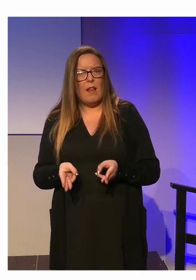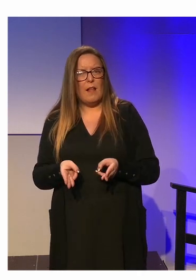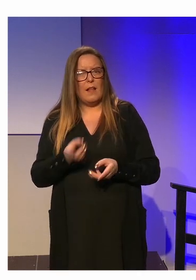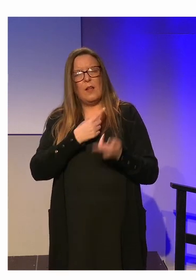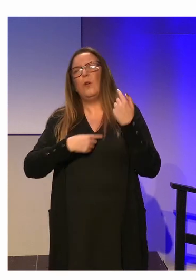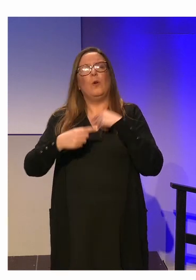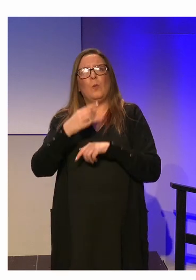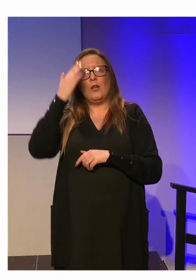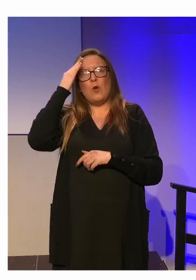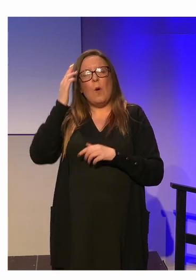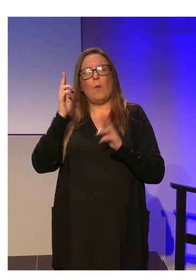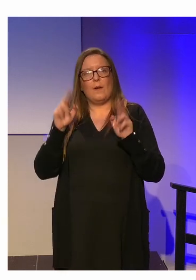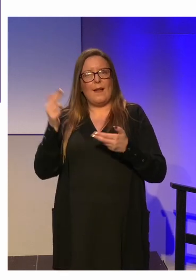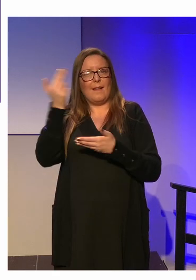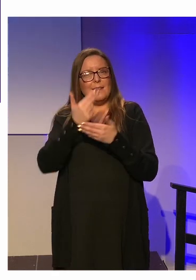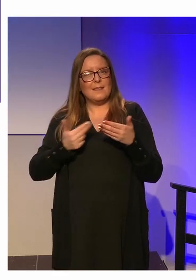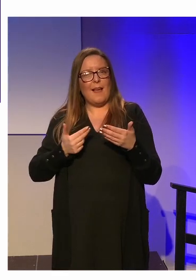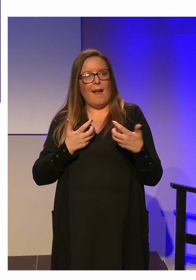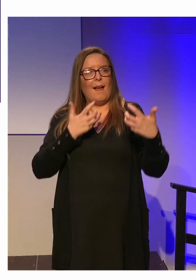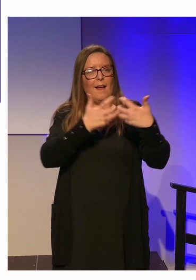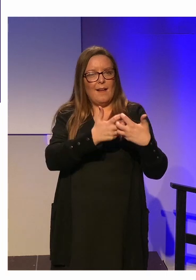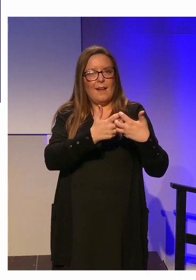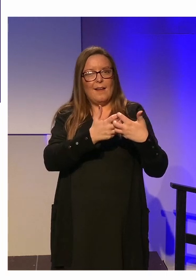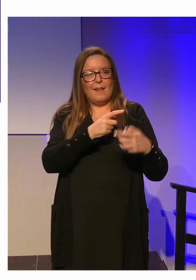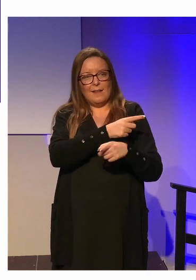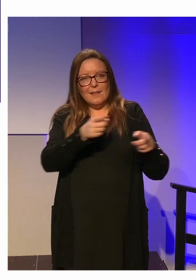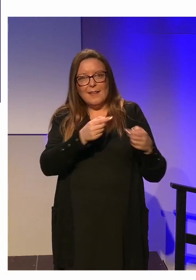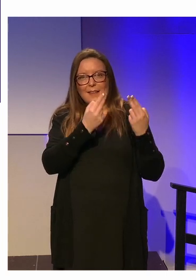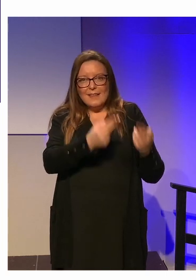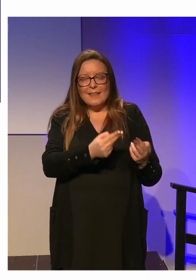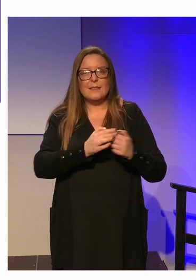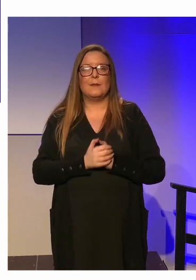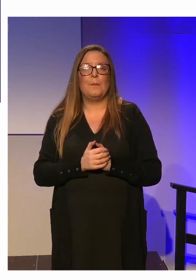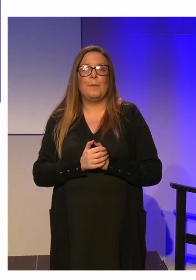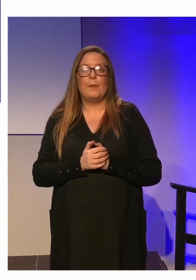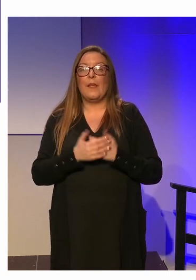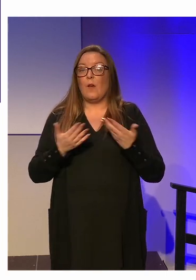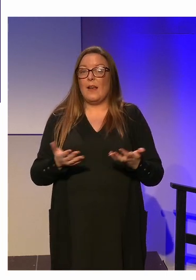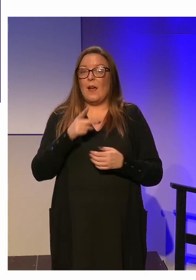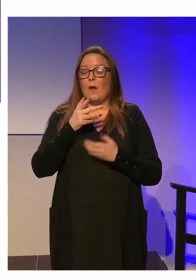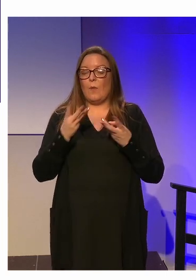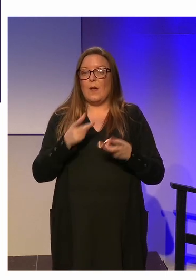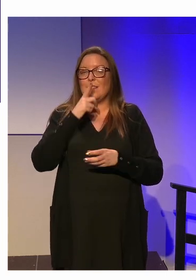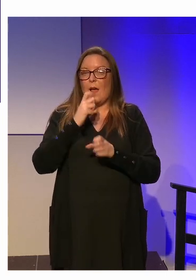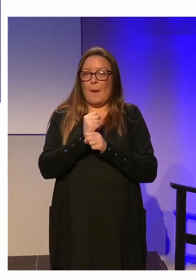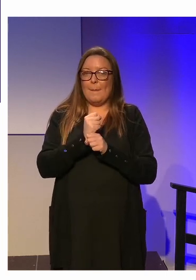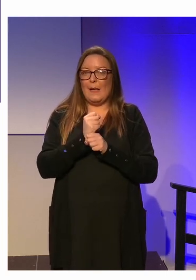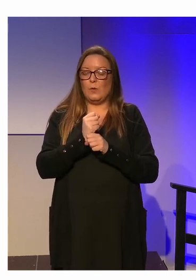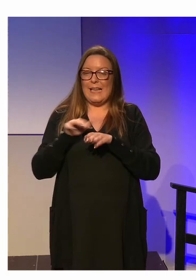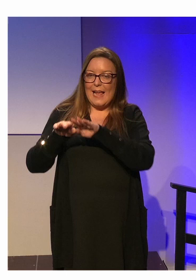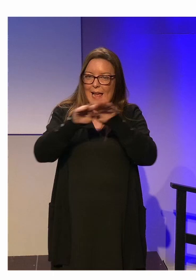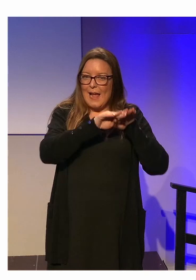can design for it. And so I want to talk a little bit about equity and